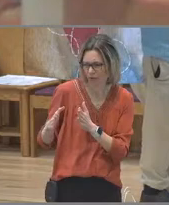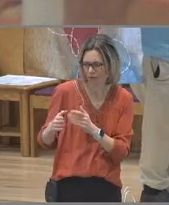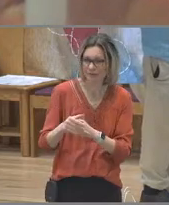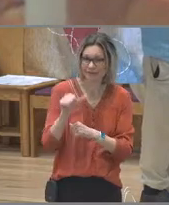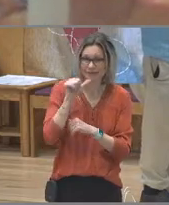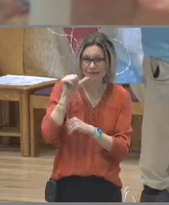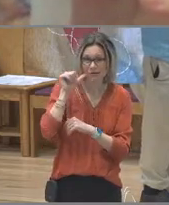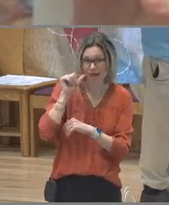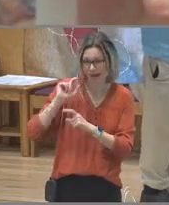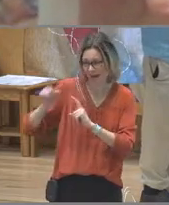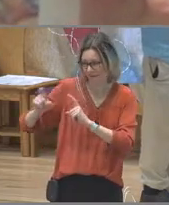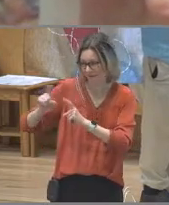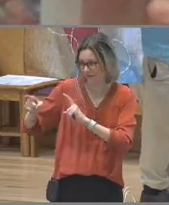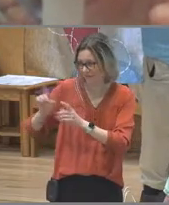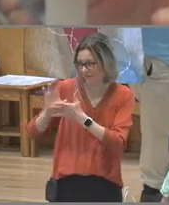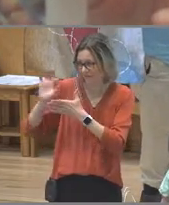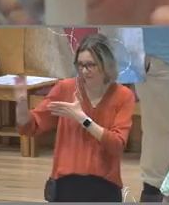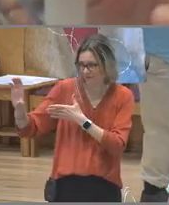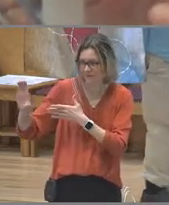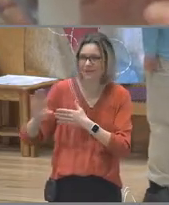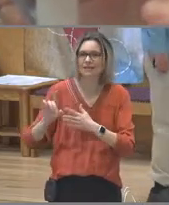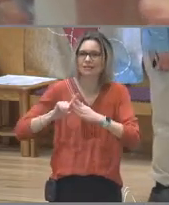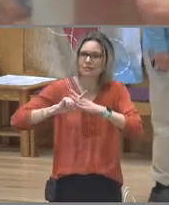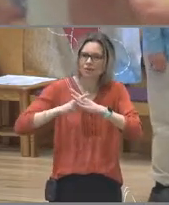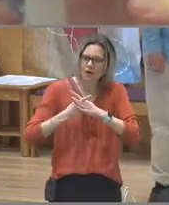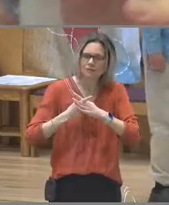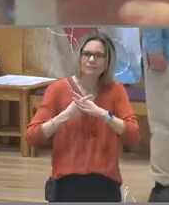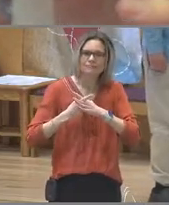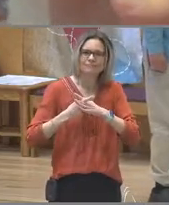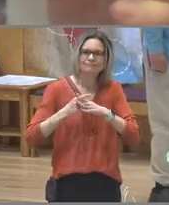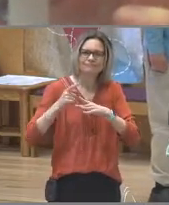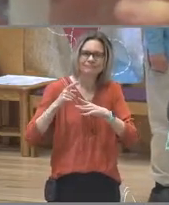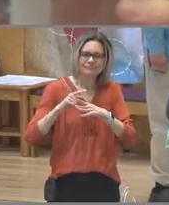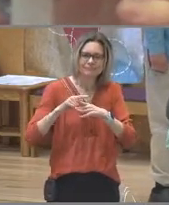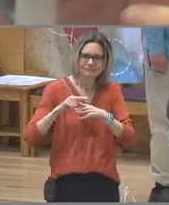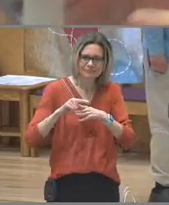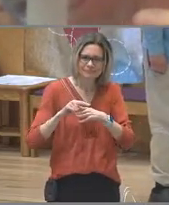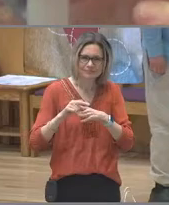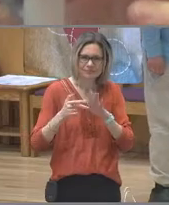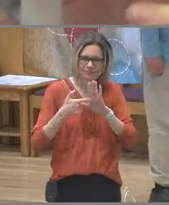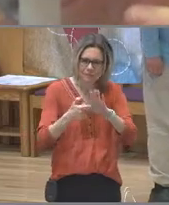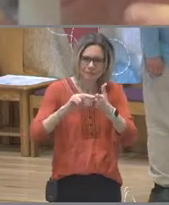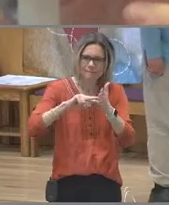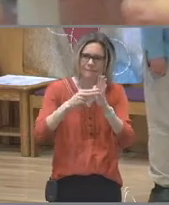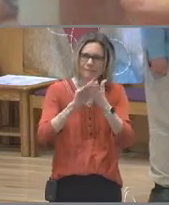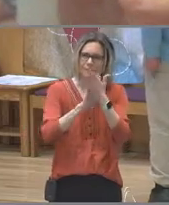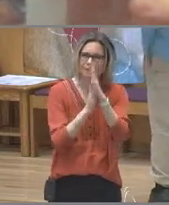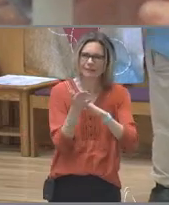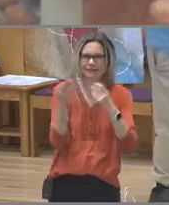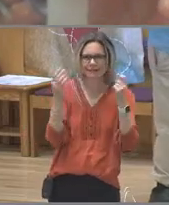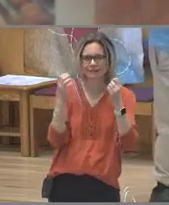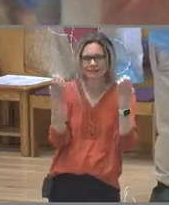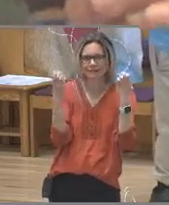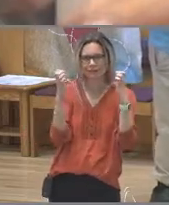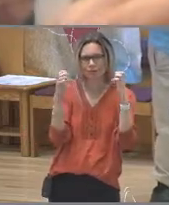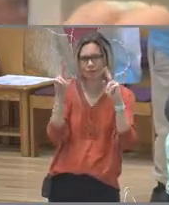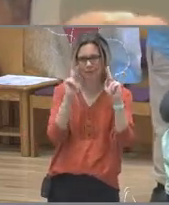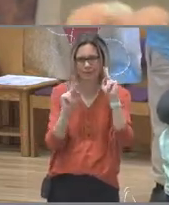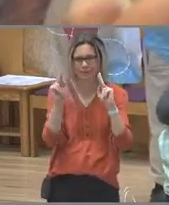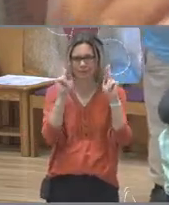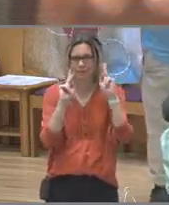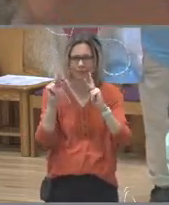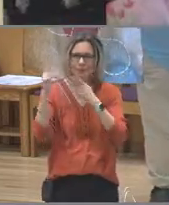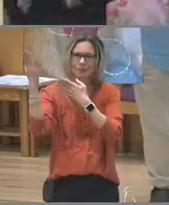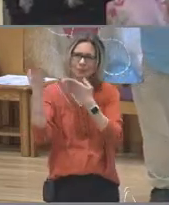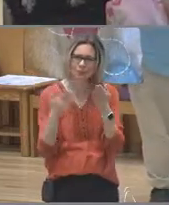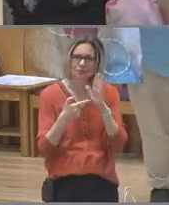yesterday as a way to start practicing what it means to be the Easter people, the people who brings